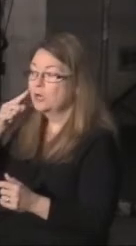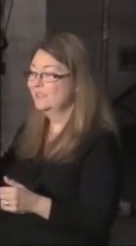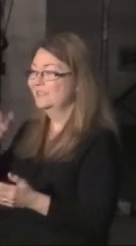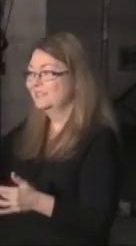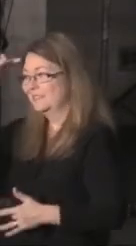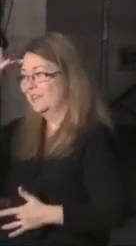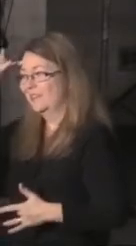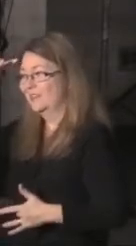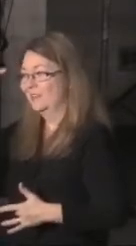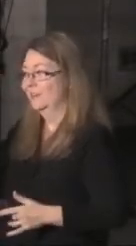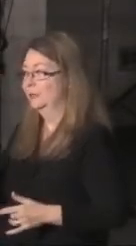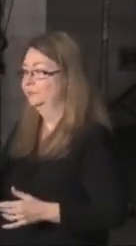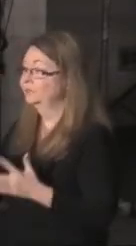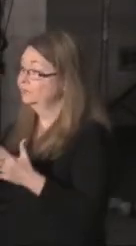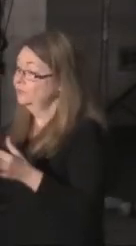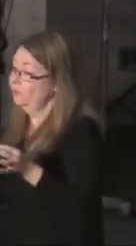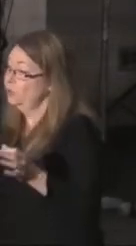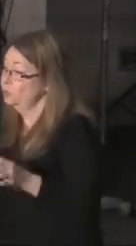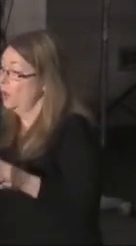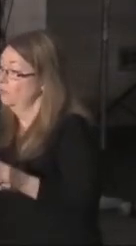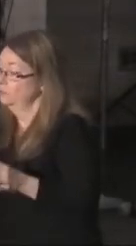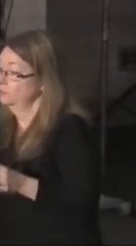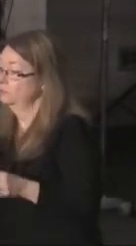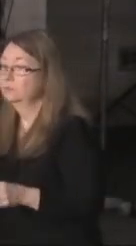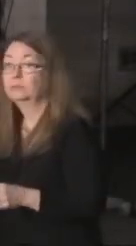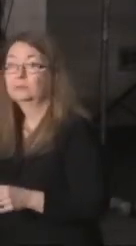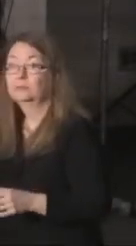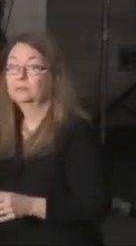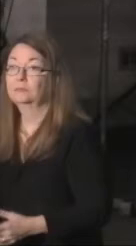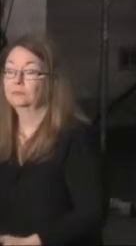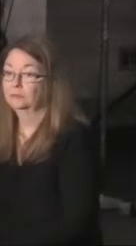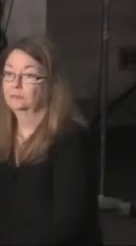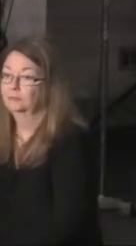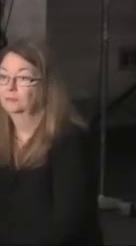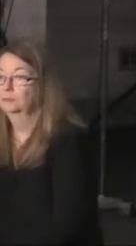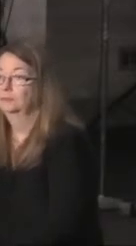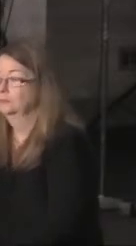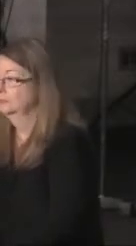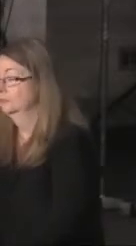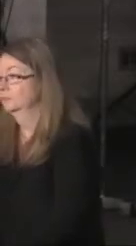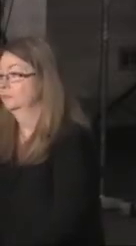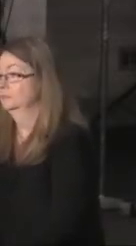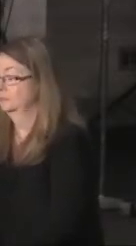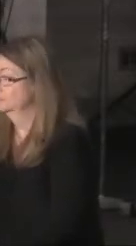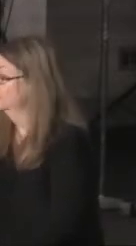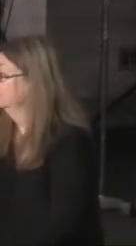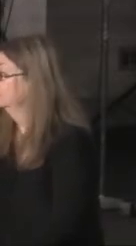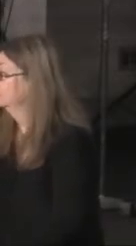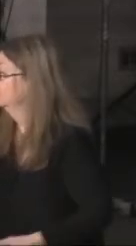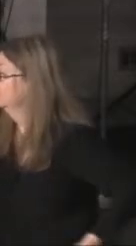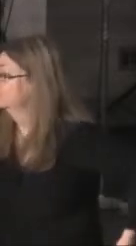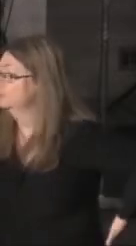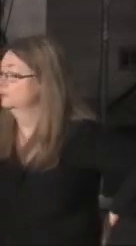And so starting in verse 12, here's what Paul has to say. I want you to know, brothers, that what has happened to me has actually served